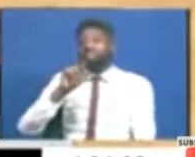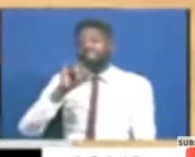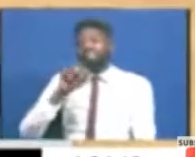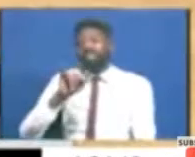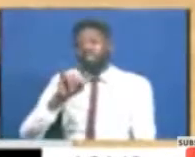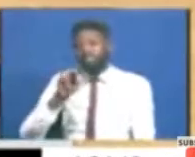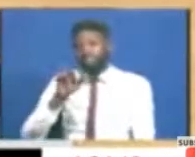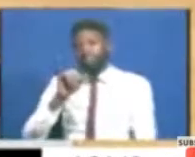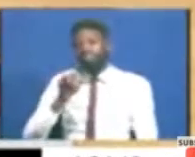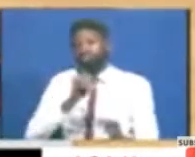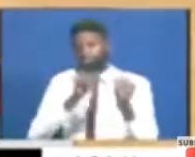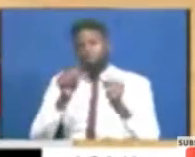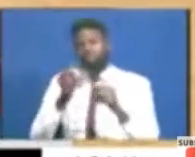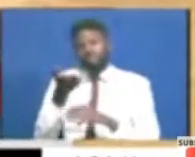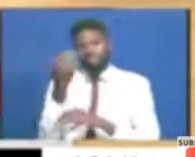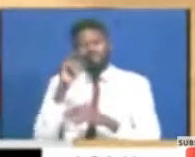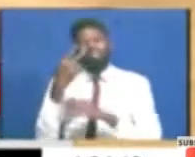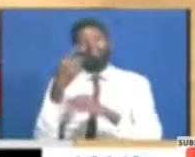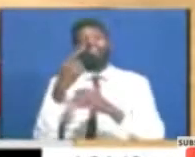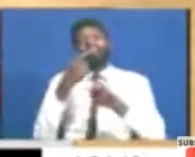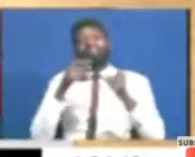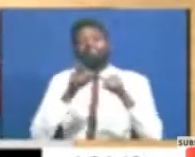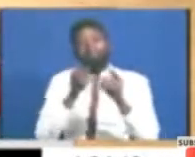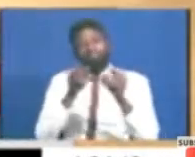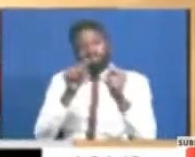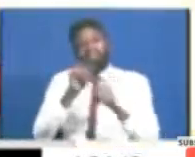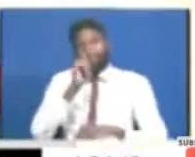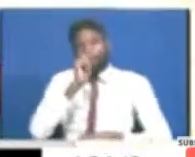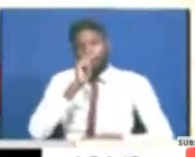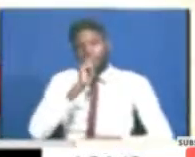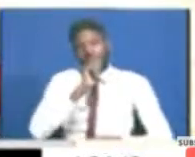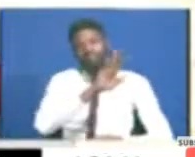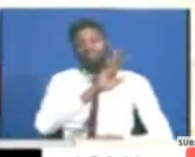thrashing Tanzania 54-40 in their previous game.